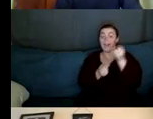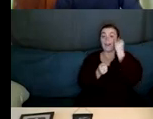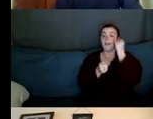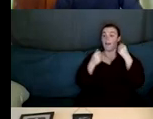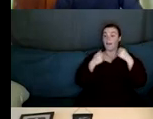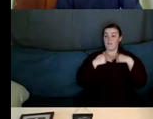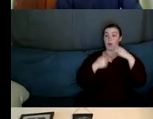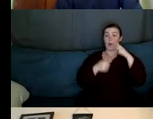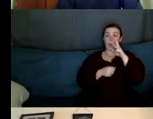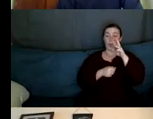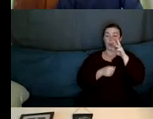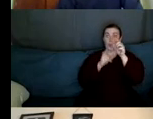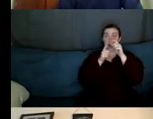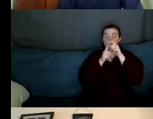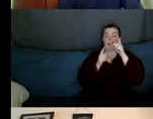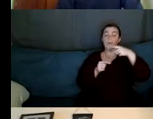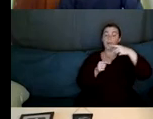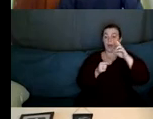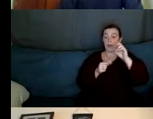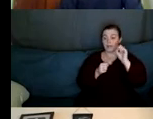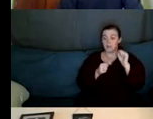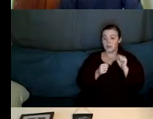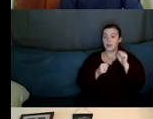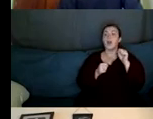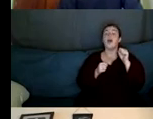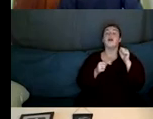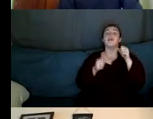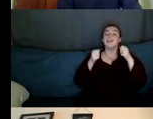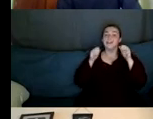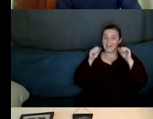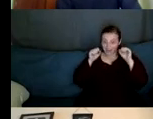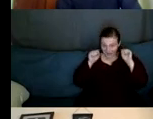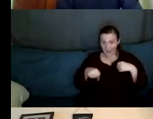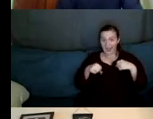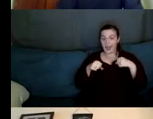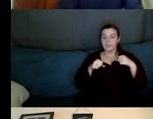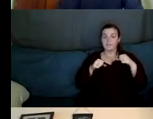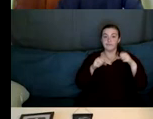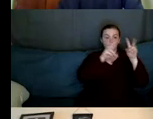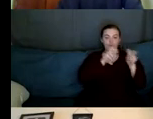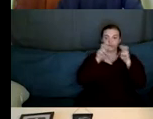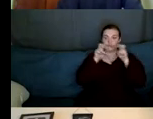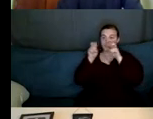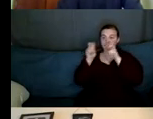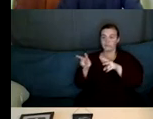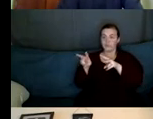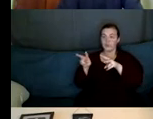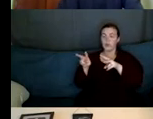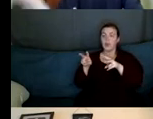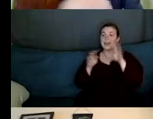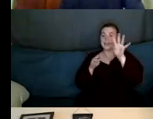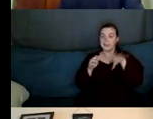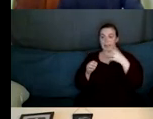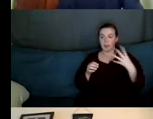your website for your event, you can actually copy and paste straight into a table, which is really handy. So I